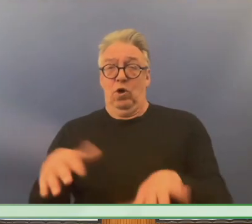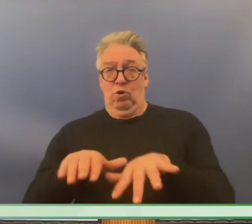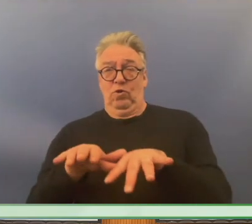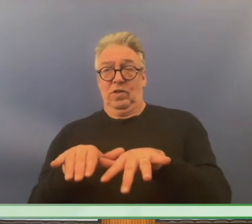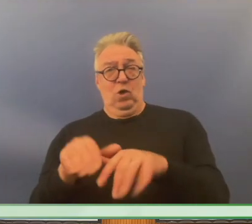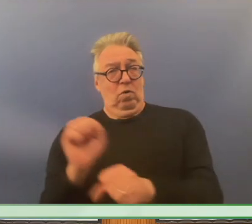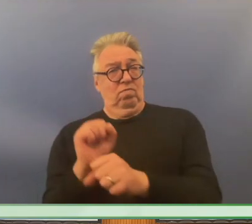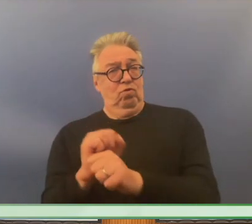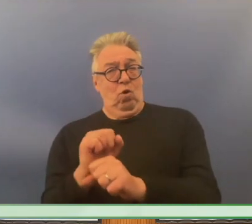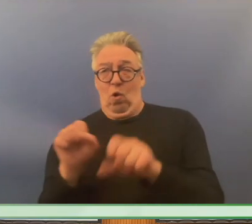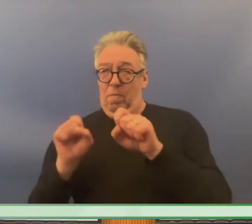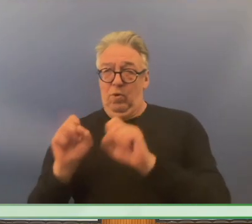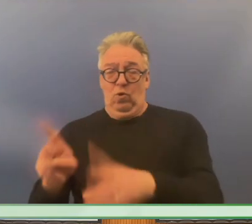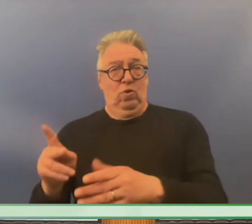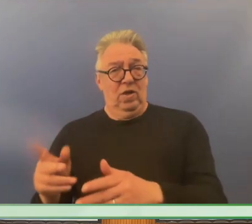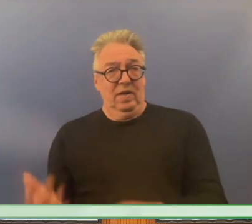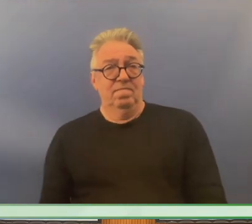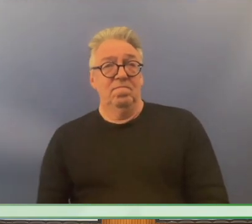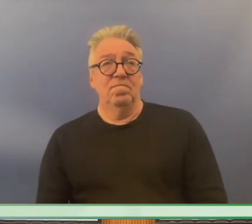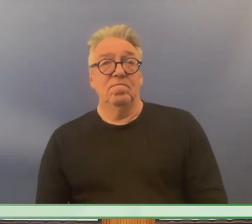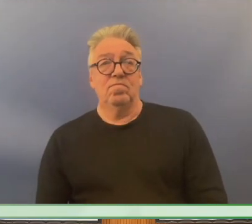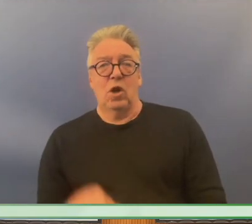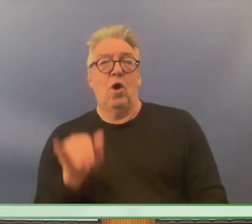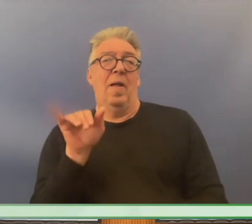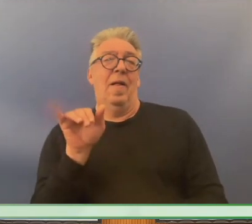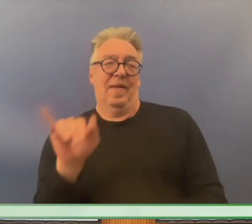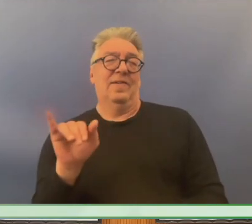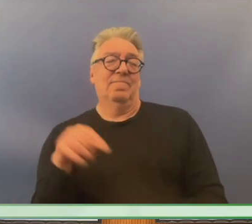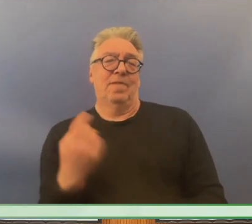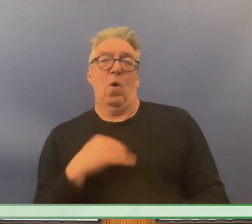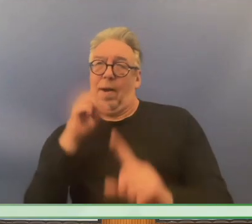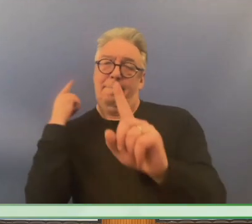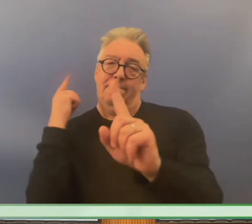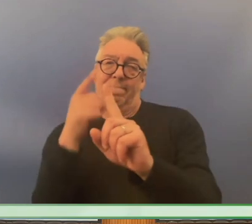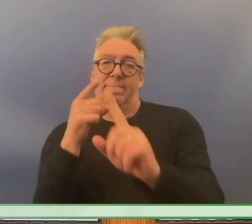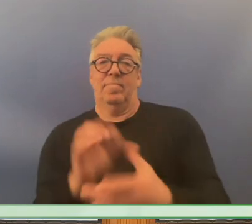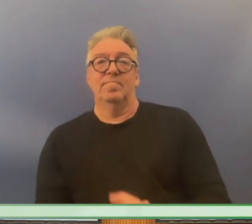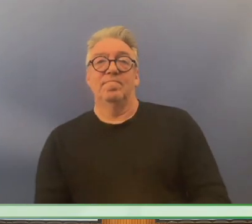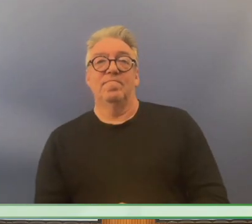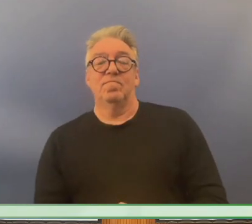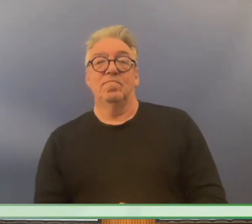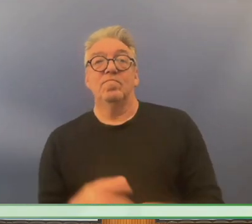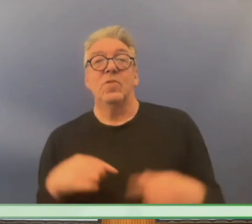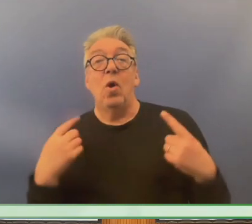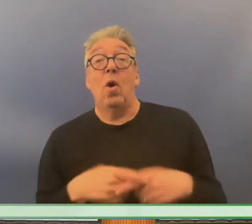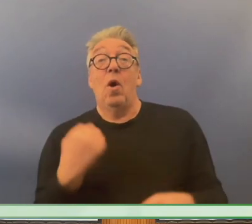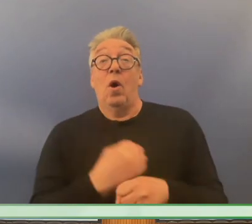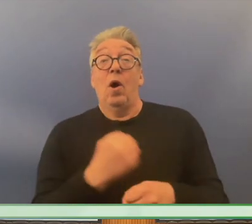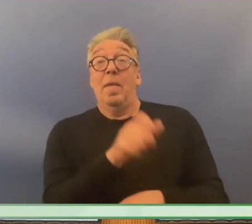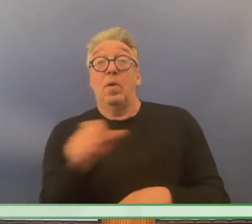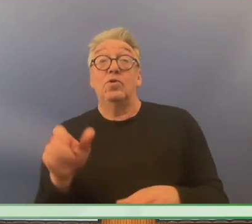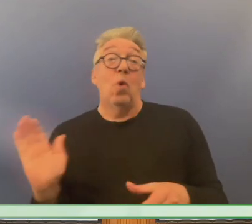is ingrained in our company. All our employees are hearing